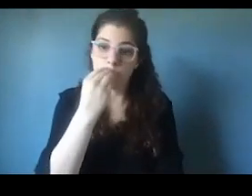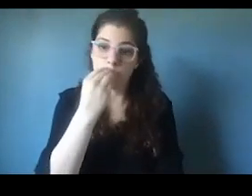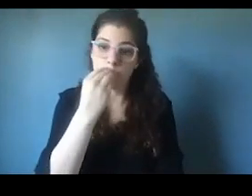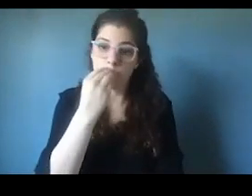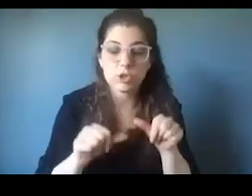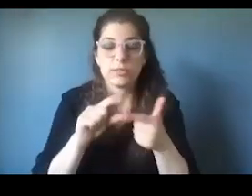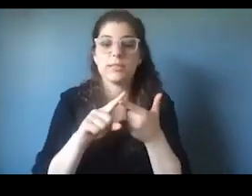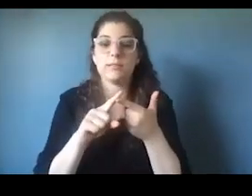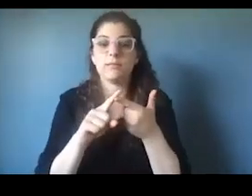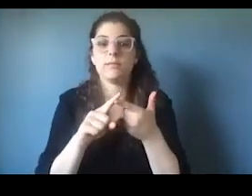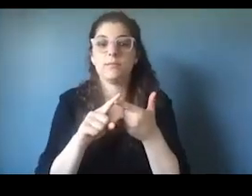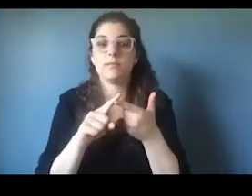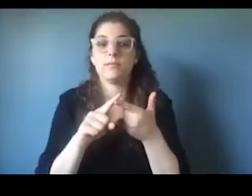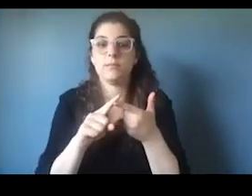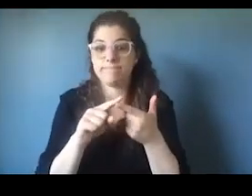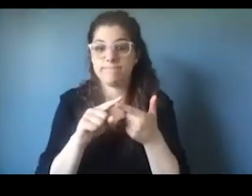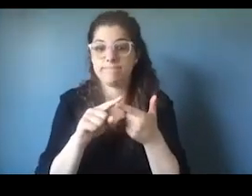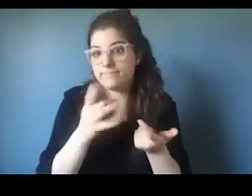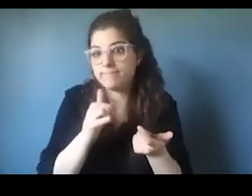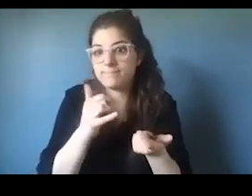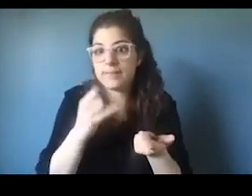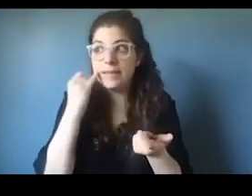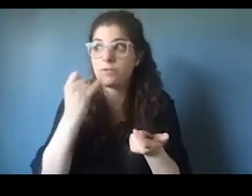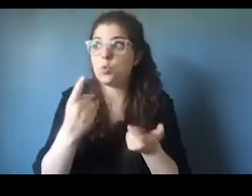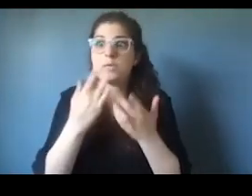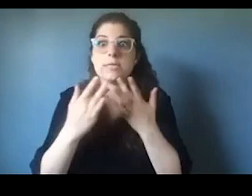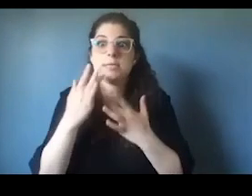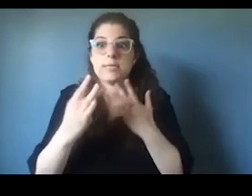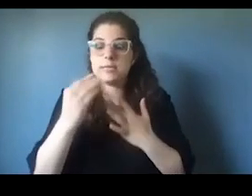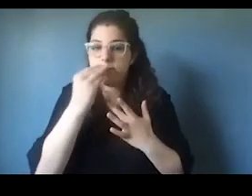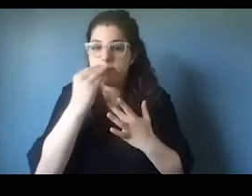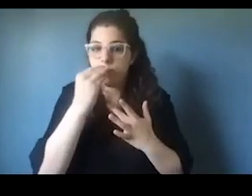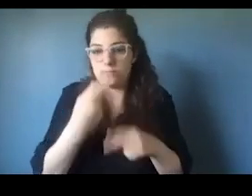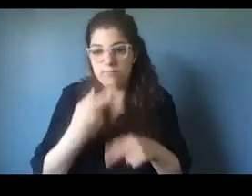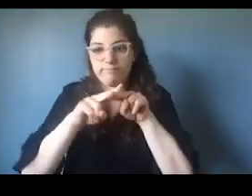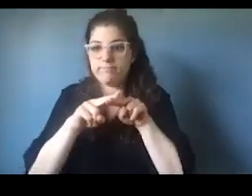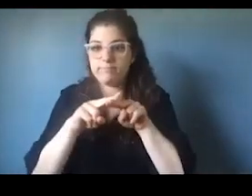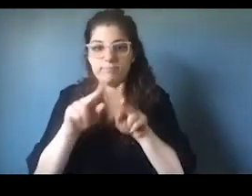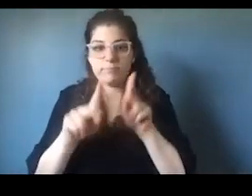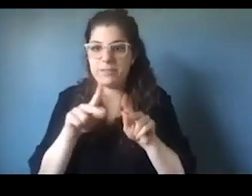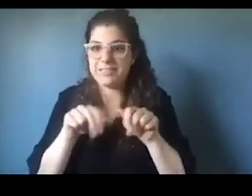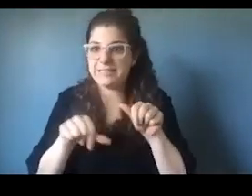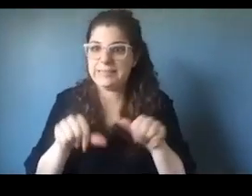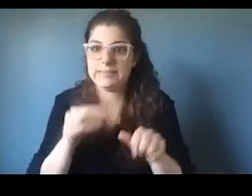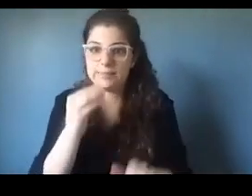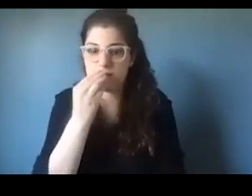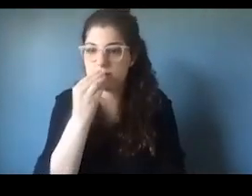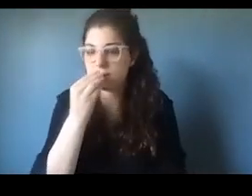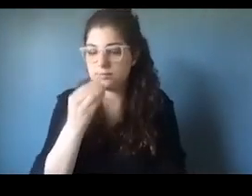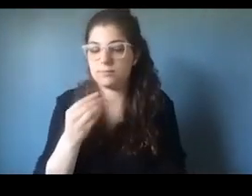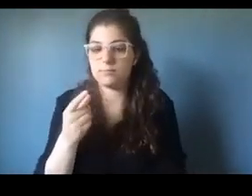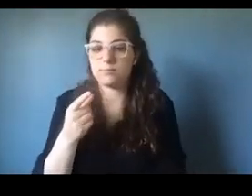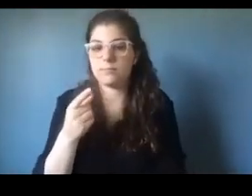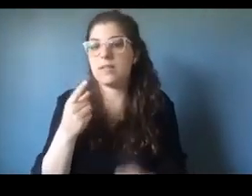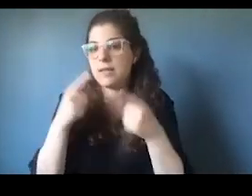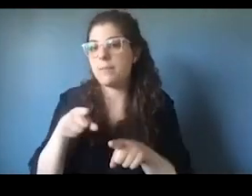a particularly severe form of material hardship, we see really massive increases in food insecurity that have happened from